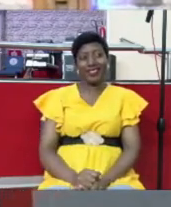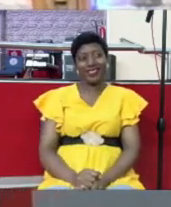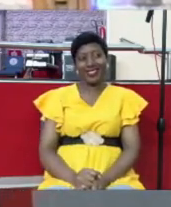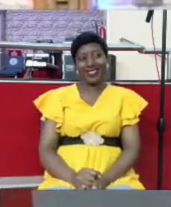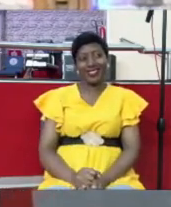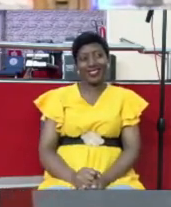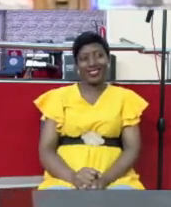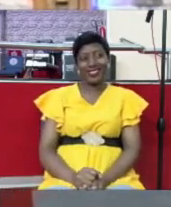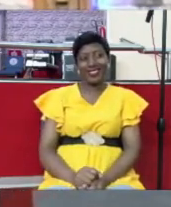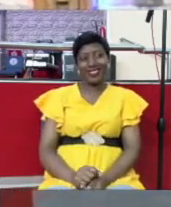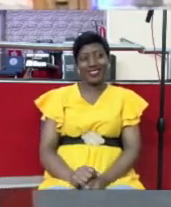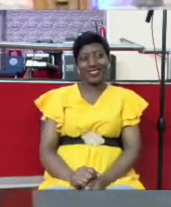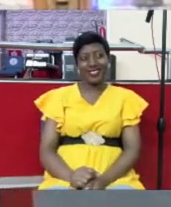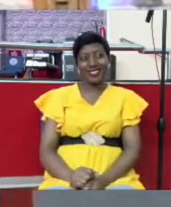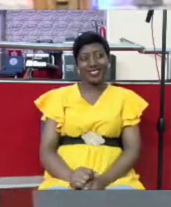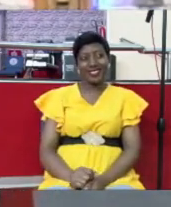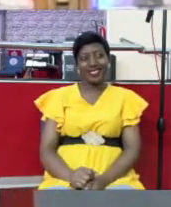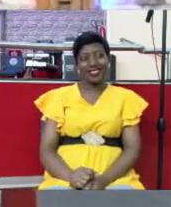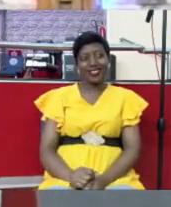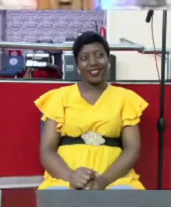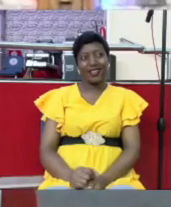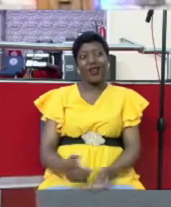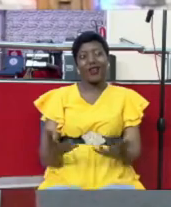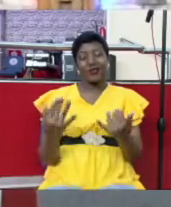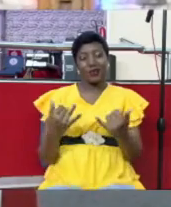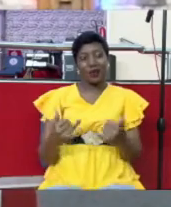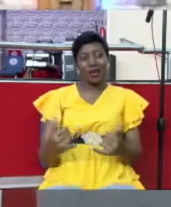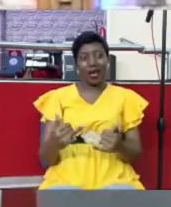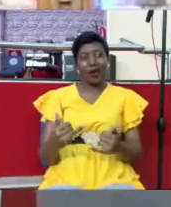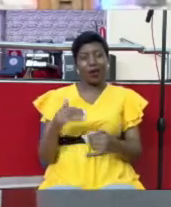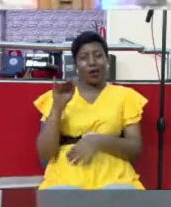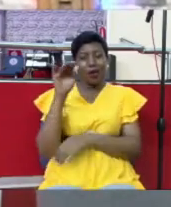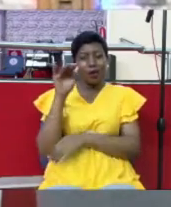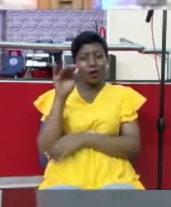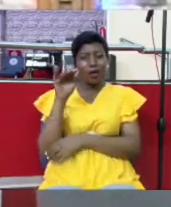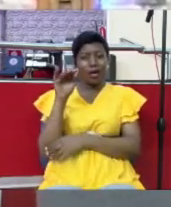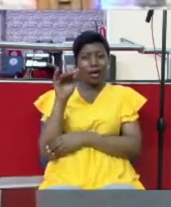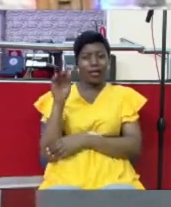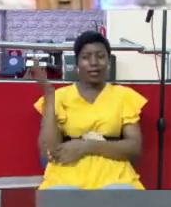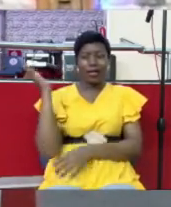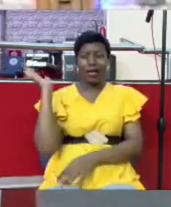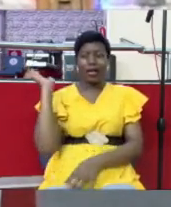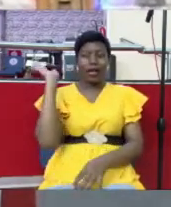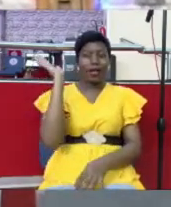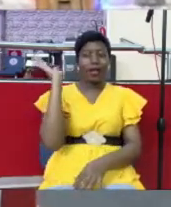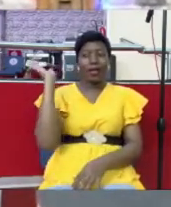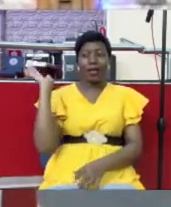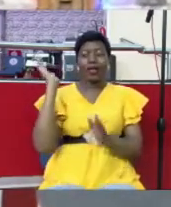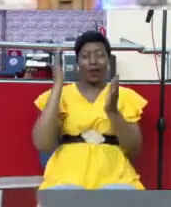malizika kabla ya ile mandondo. Then you would call the so-called waiter. Na ungemuita waiter. Na